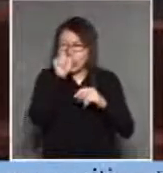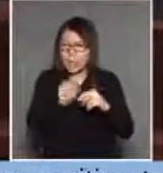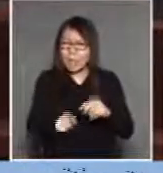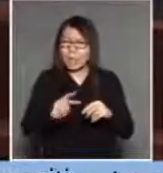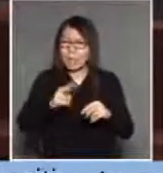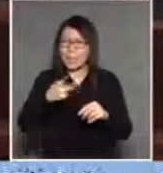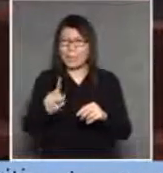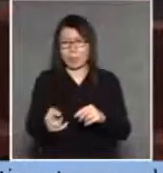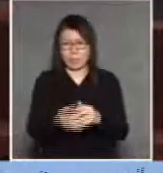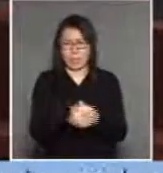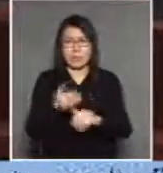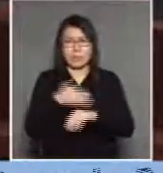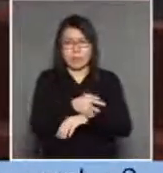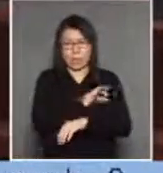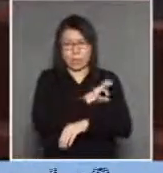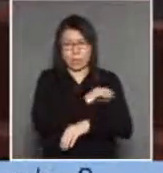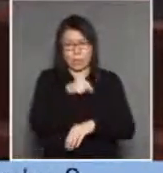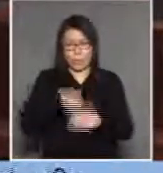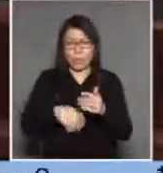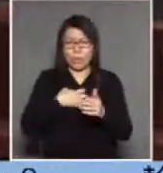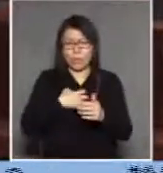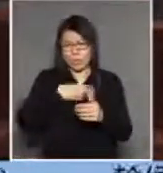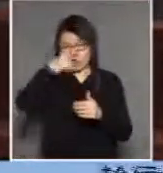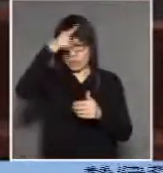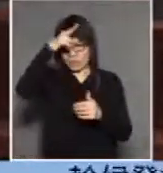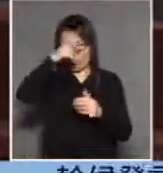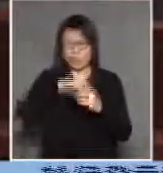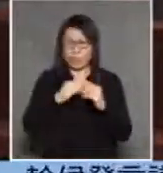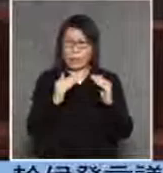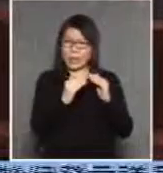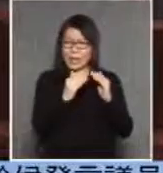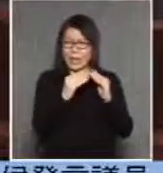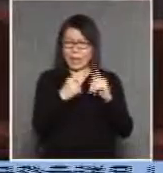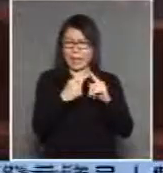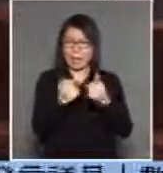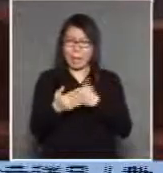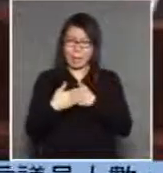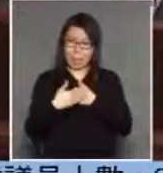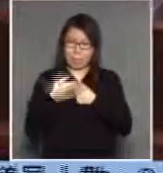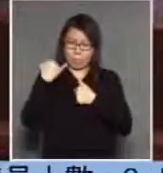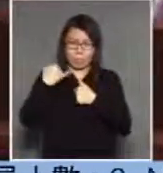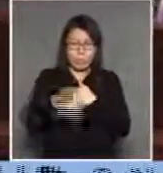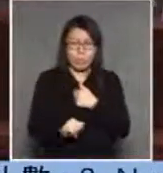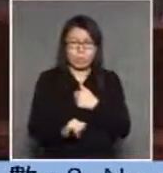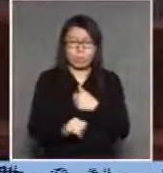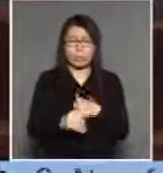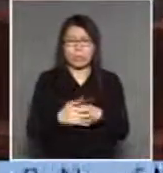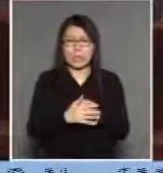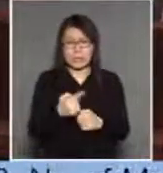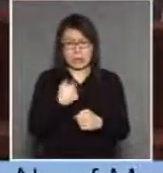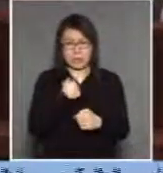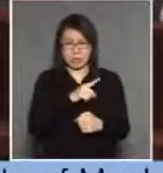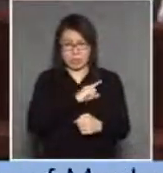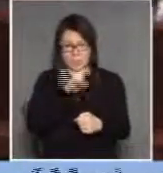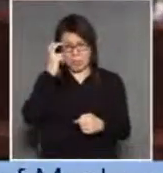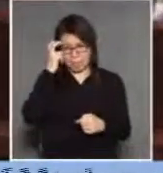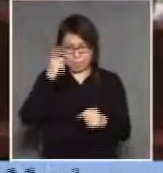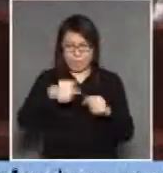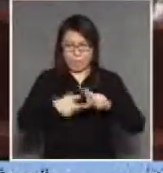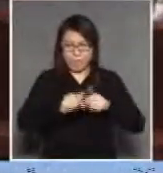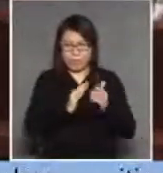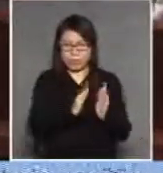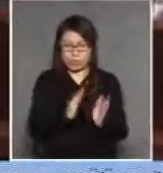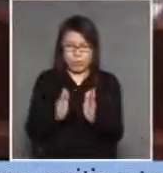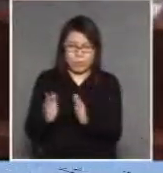that. They blame the government. They think the government, society, and family